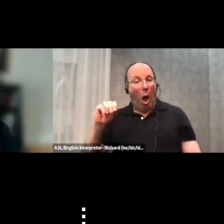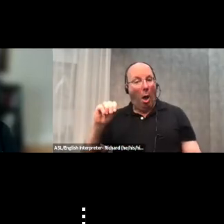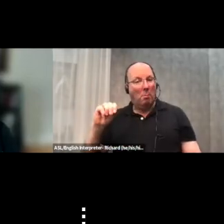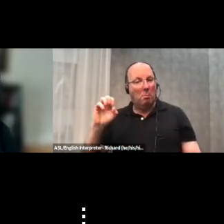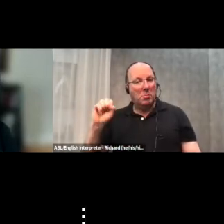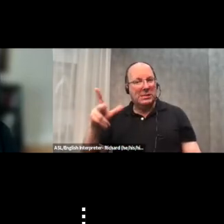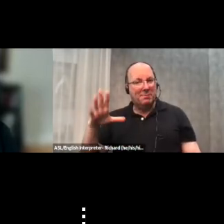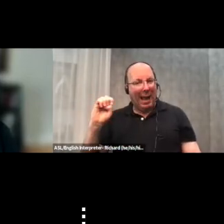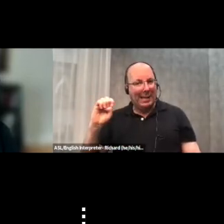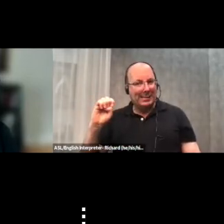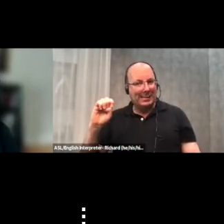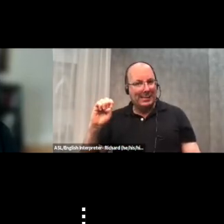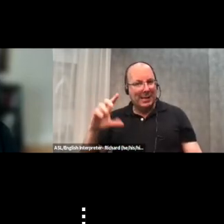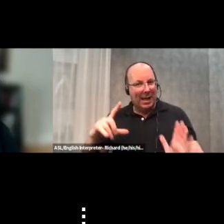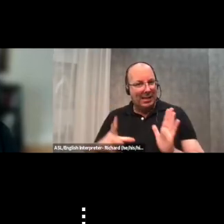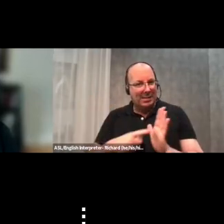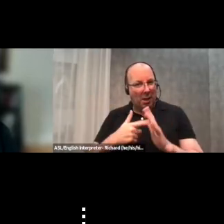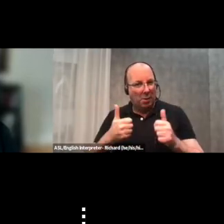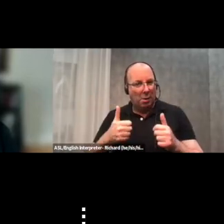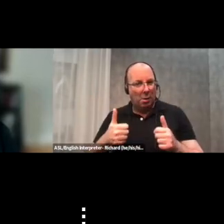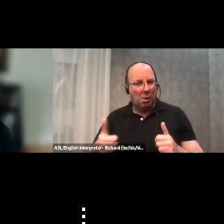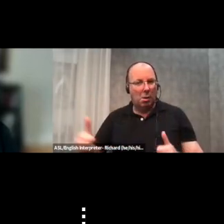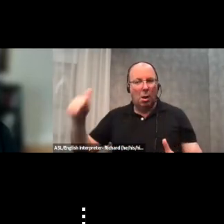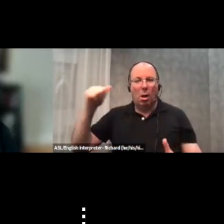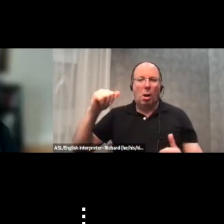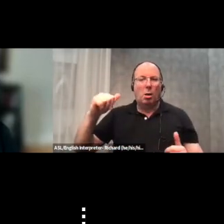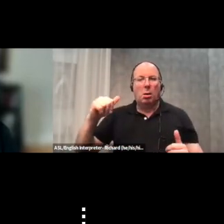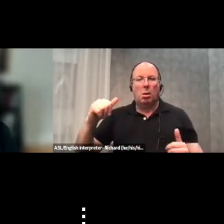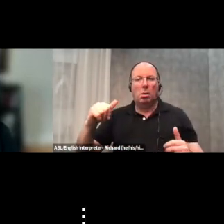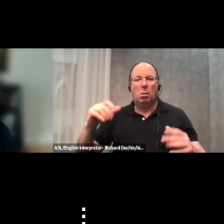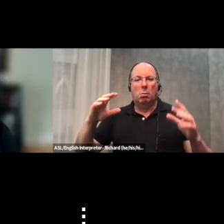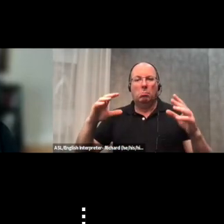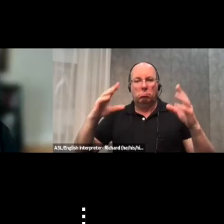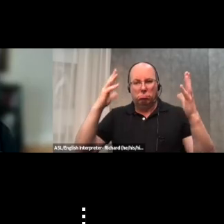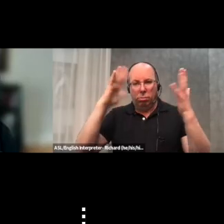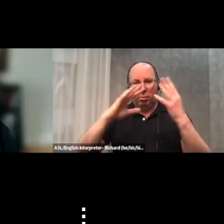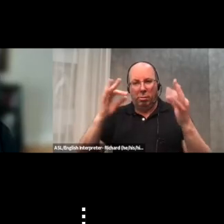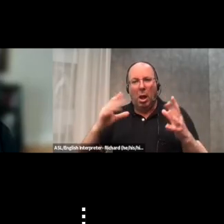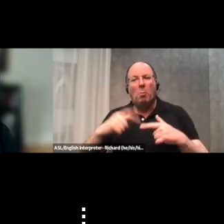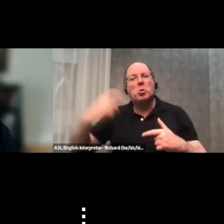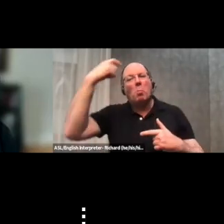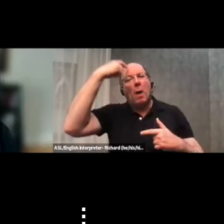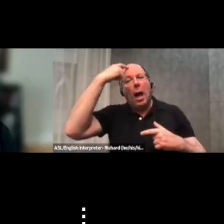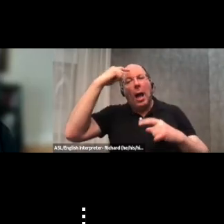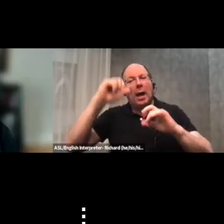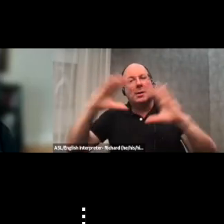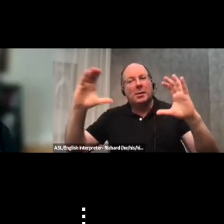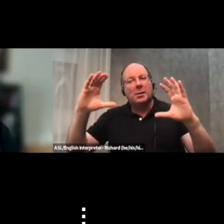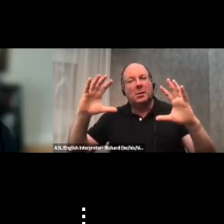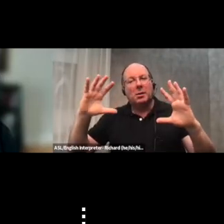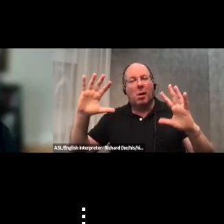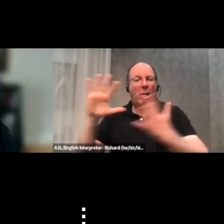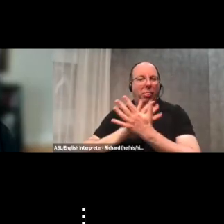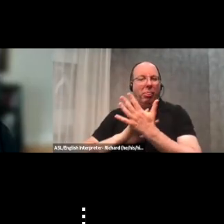also impact certain, I wouldn't say necessarily decision-making activities, but the general mind space the person is in,